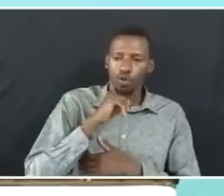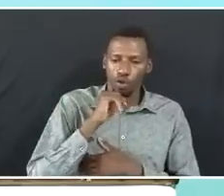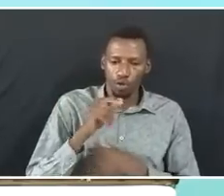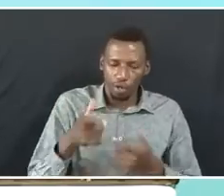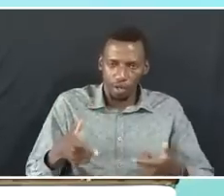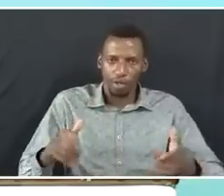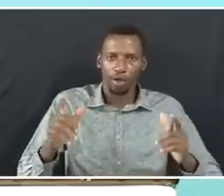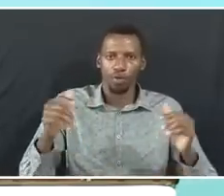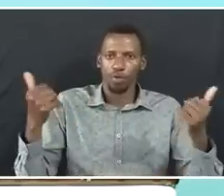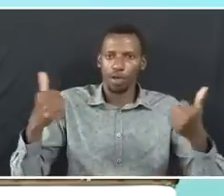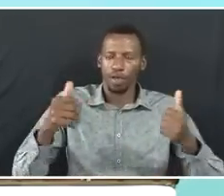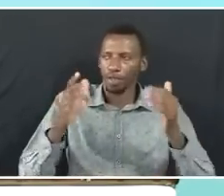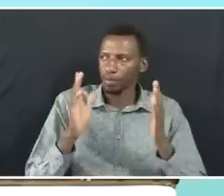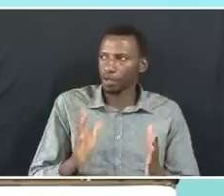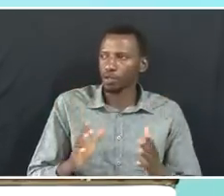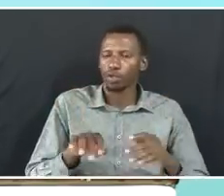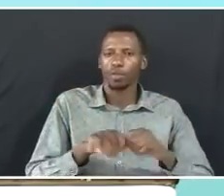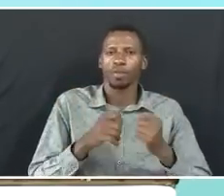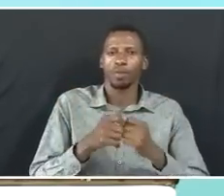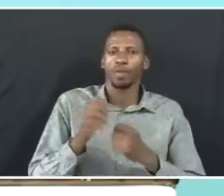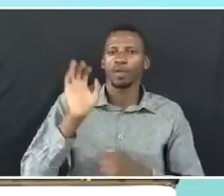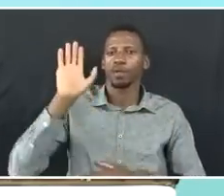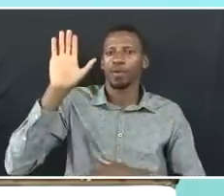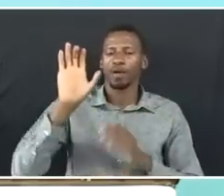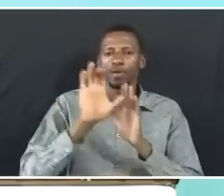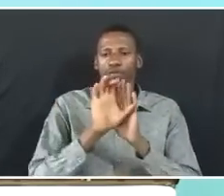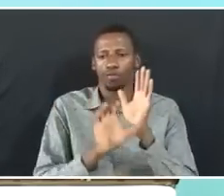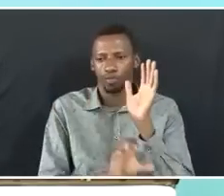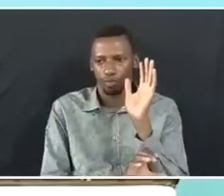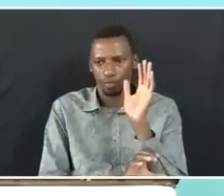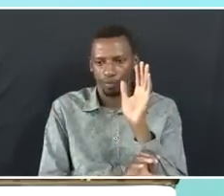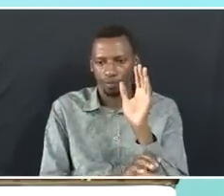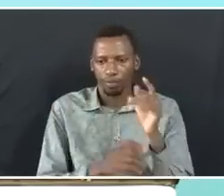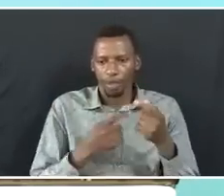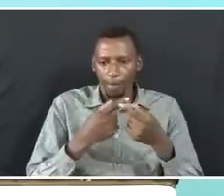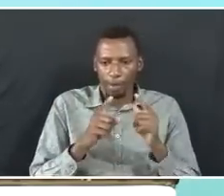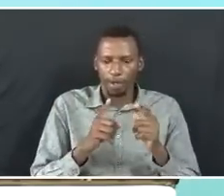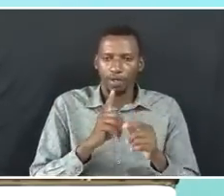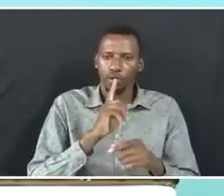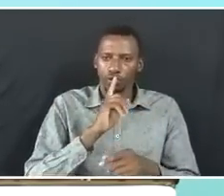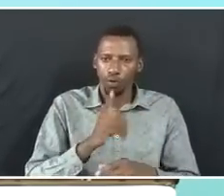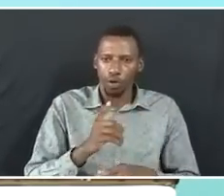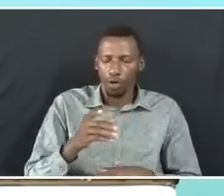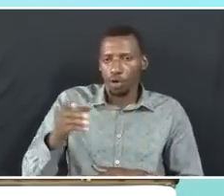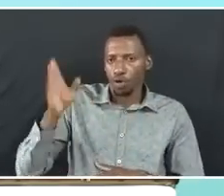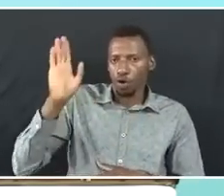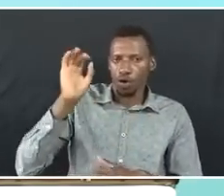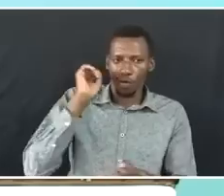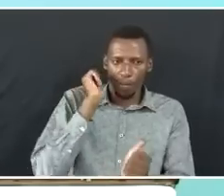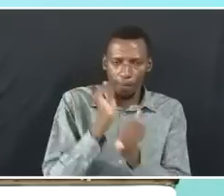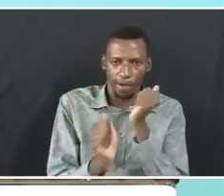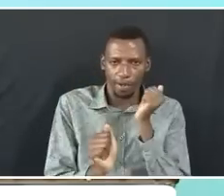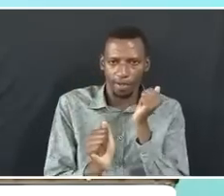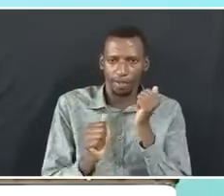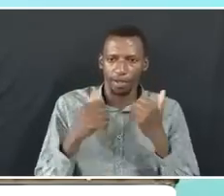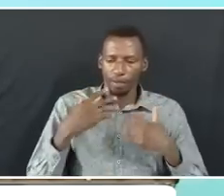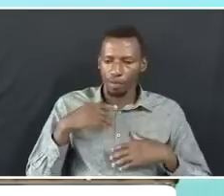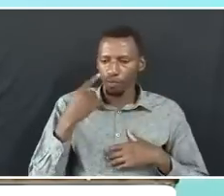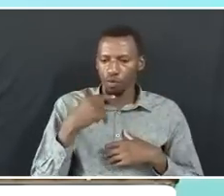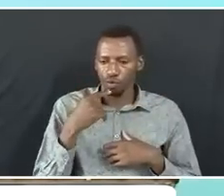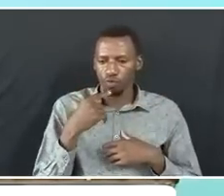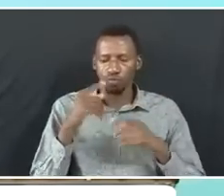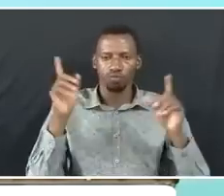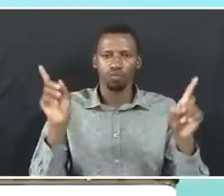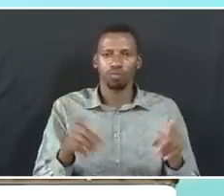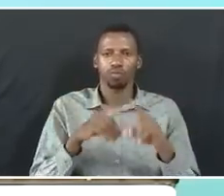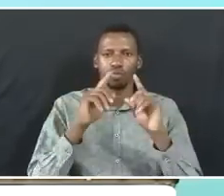anyone in transgressing his commandments, but that he would surely punish the guilty, however righteous and favored